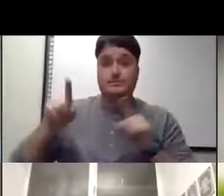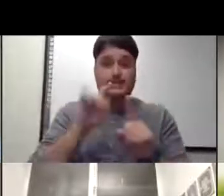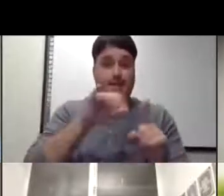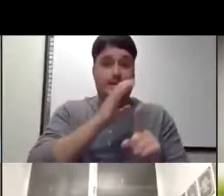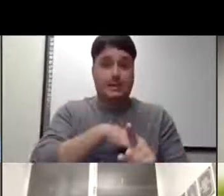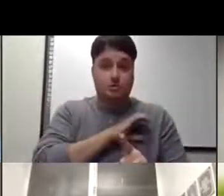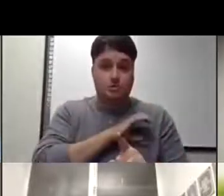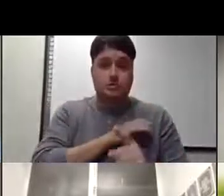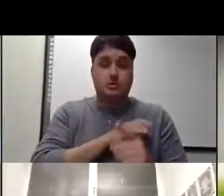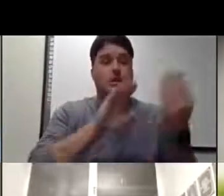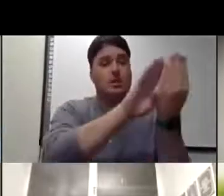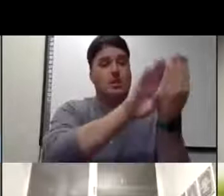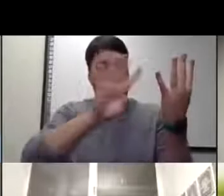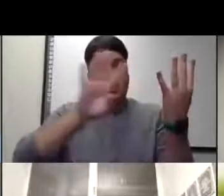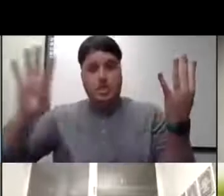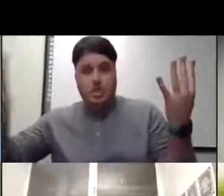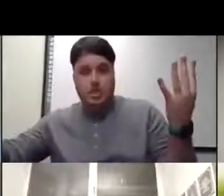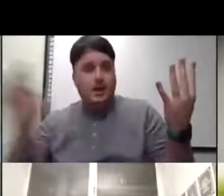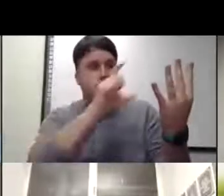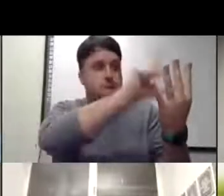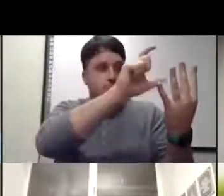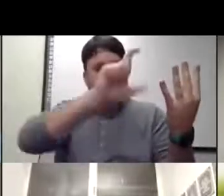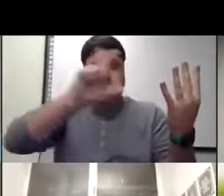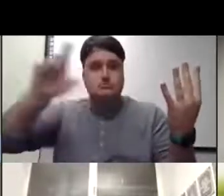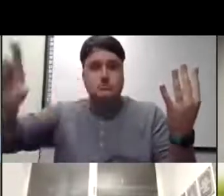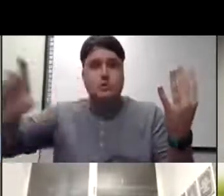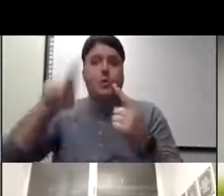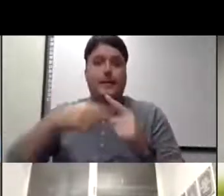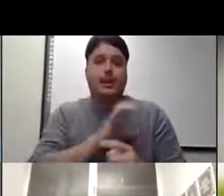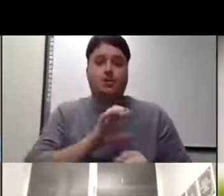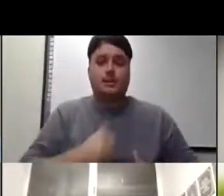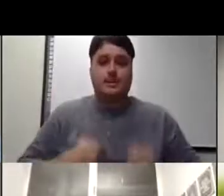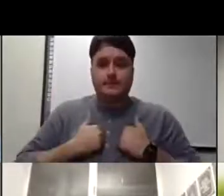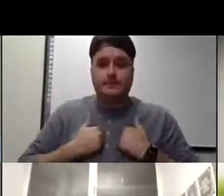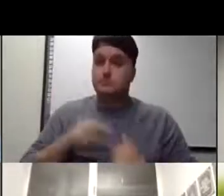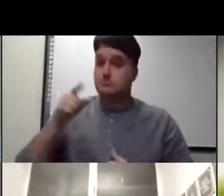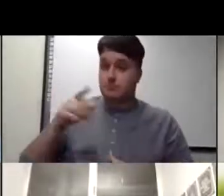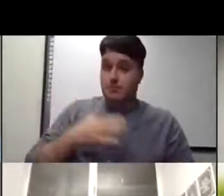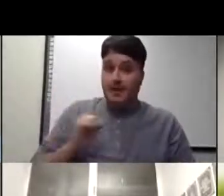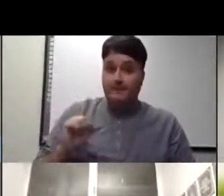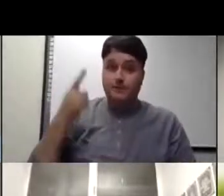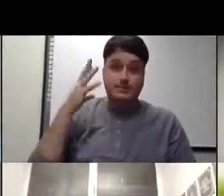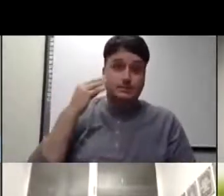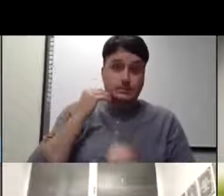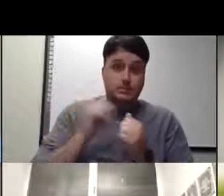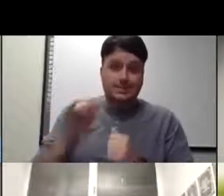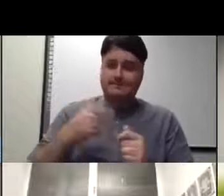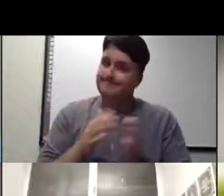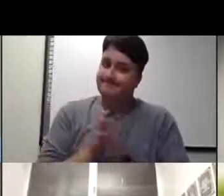on what that when that character lived in time. So this will be my first experience with it, and I can't